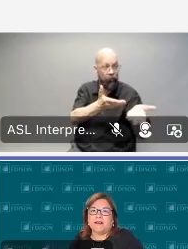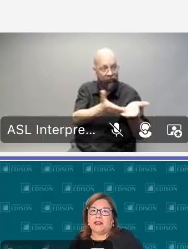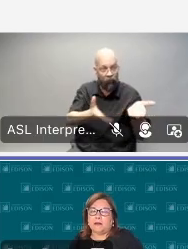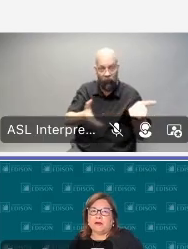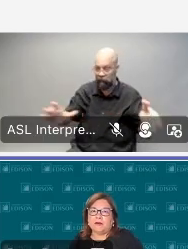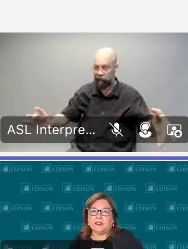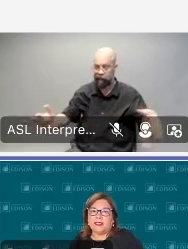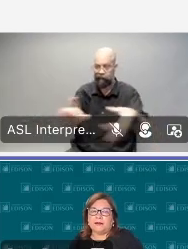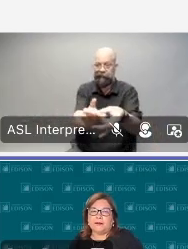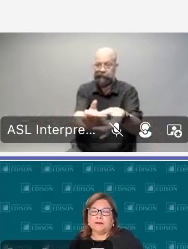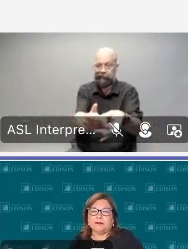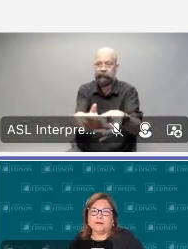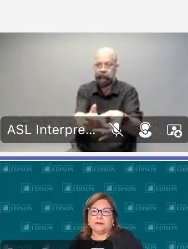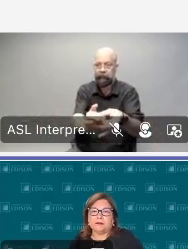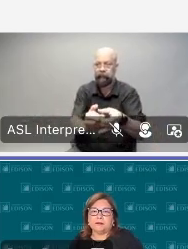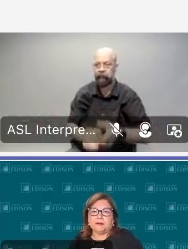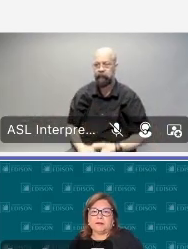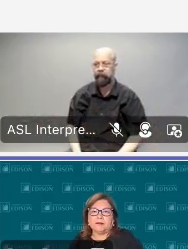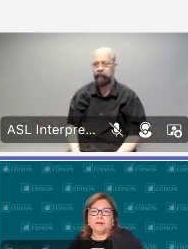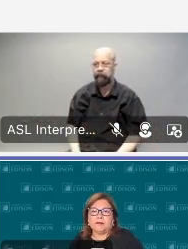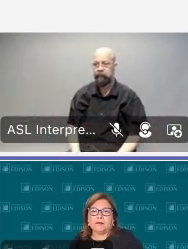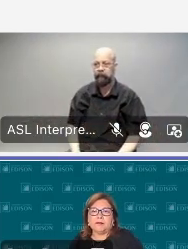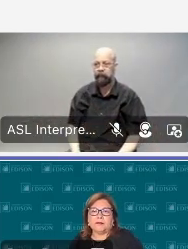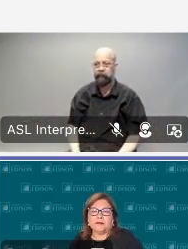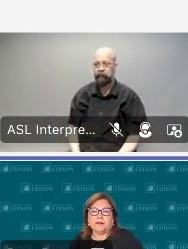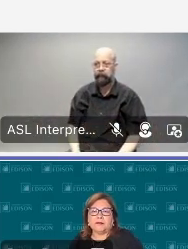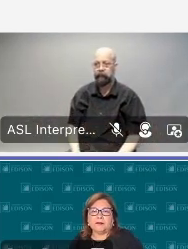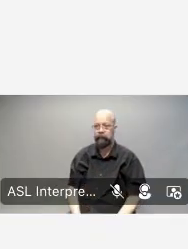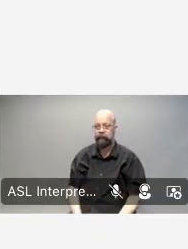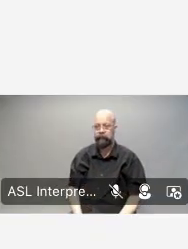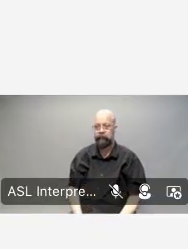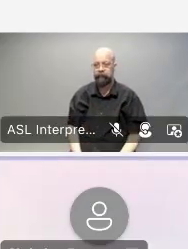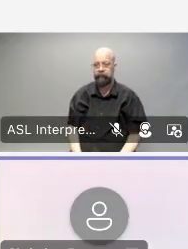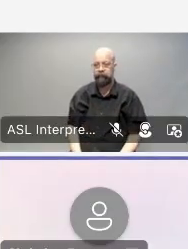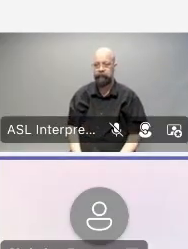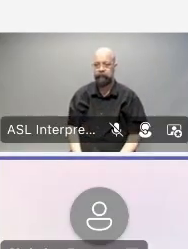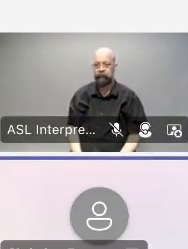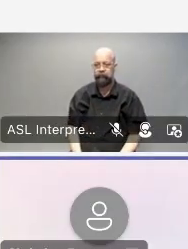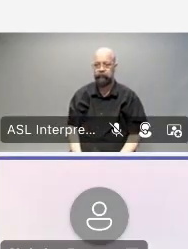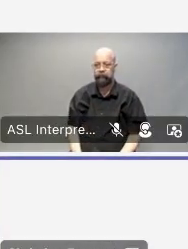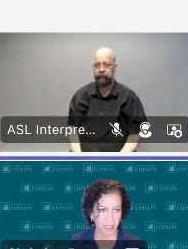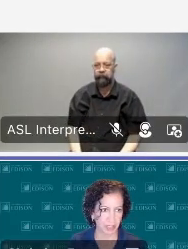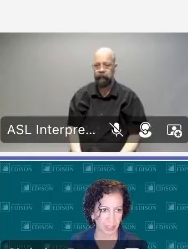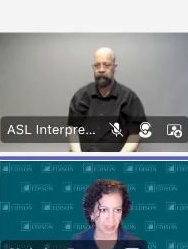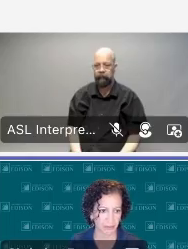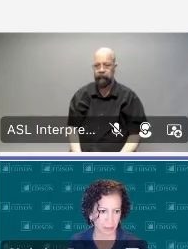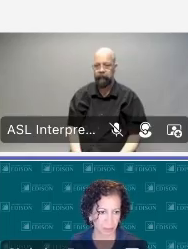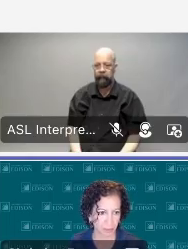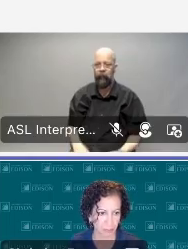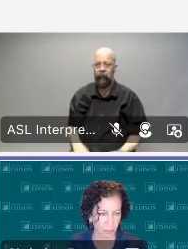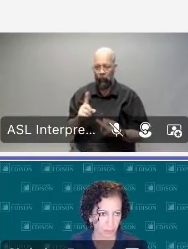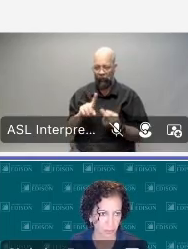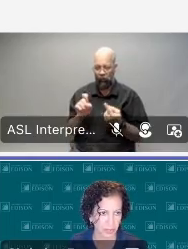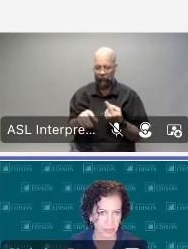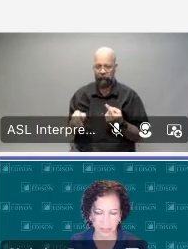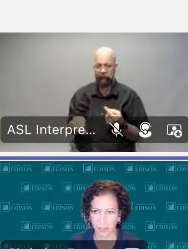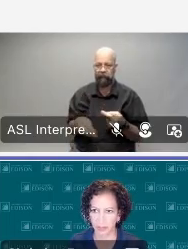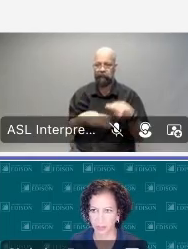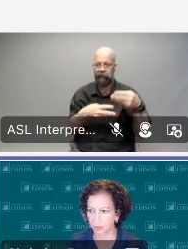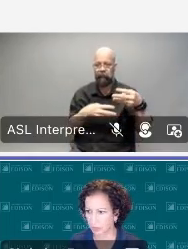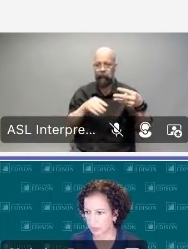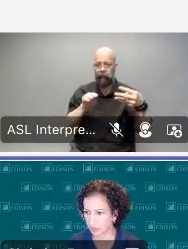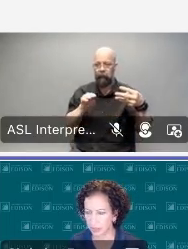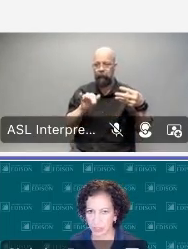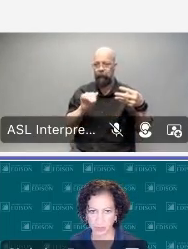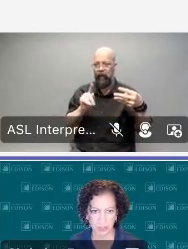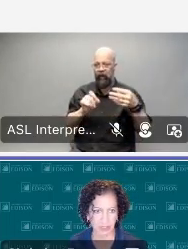resources that are available to them. Okay, thank you. We had one question come in from Mark Porter. It's a